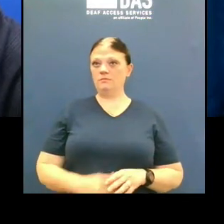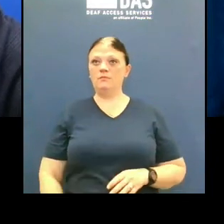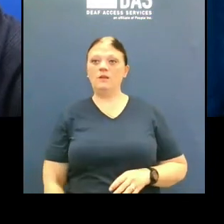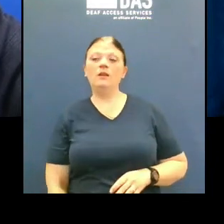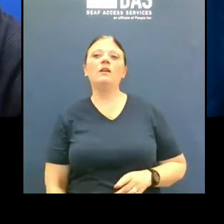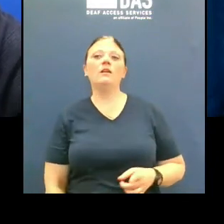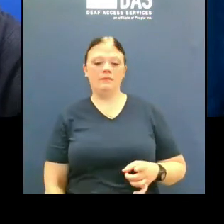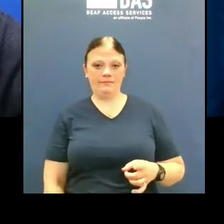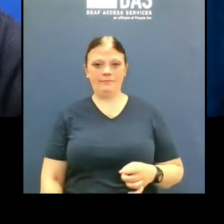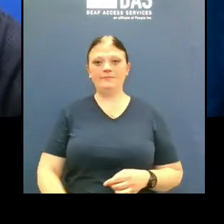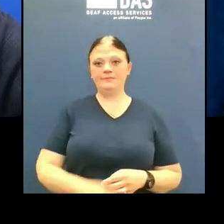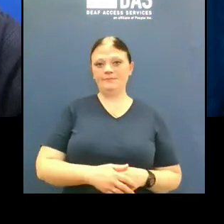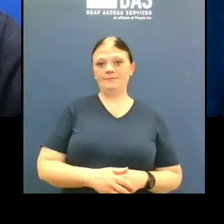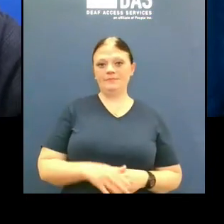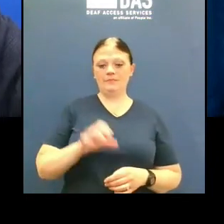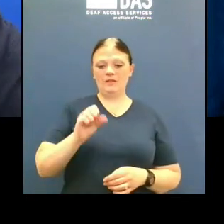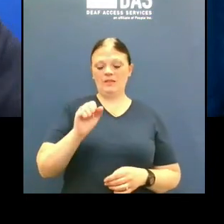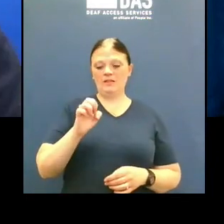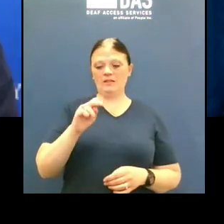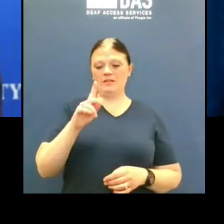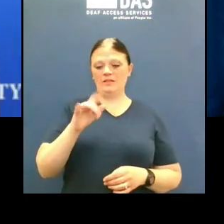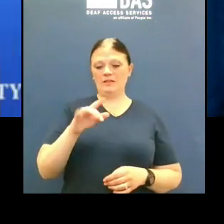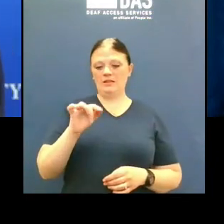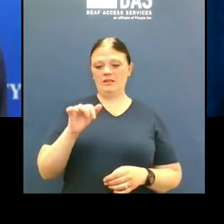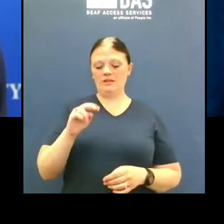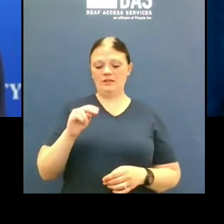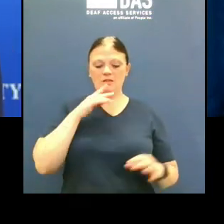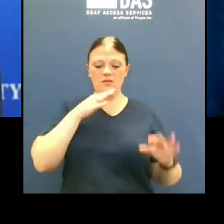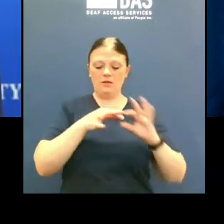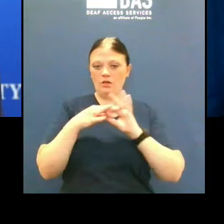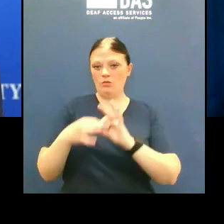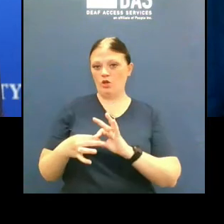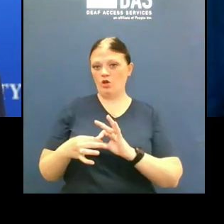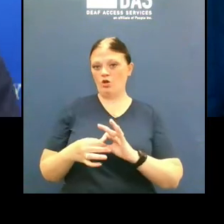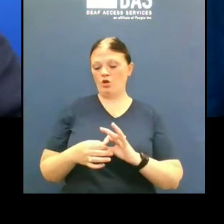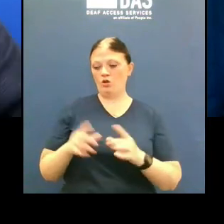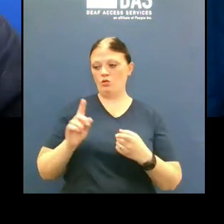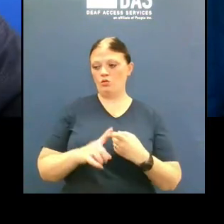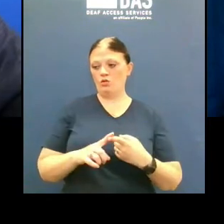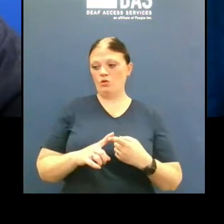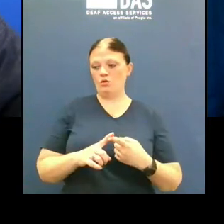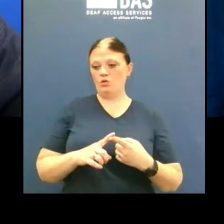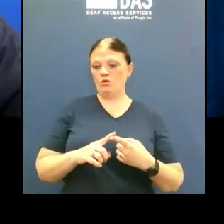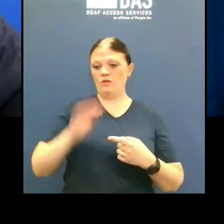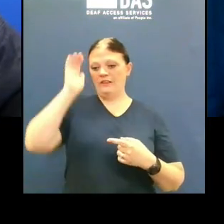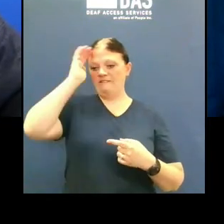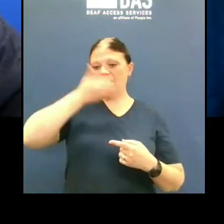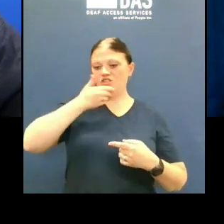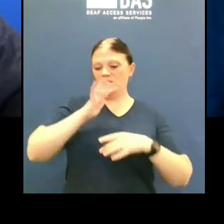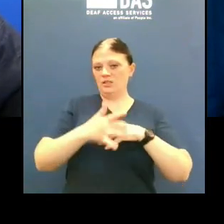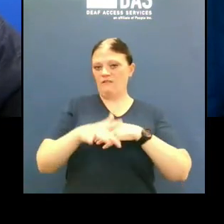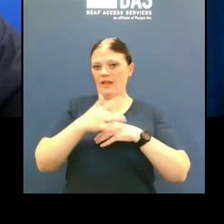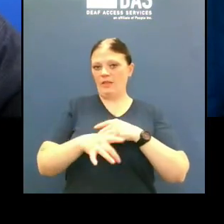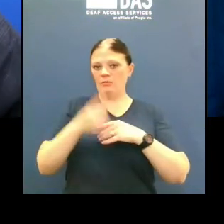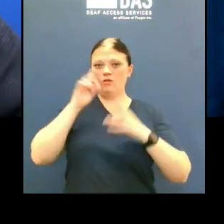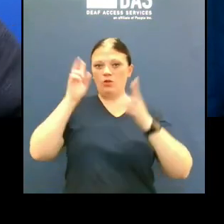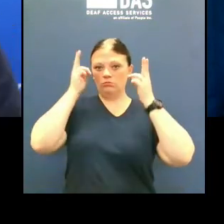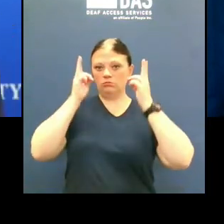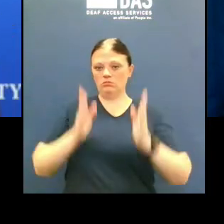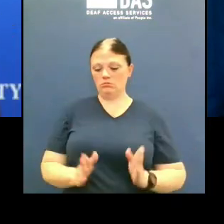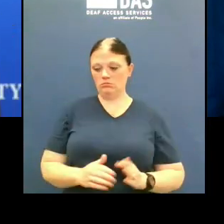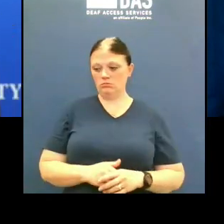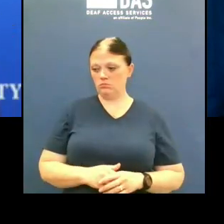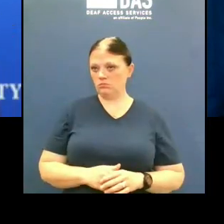Remember to... Hi, Mark. In regard to the face shields that you're making available to beauticians and barbers